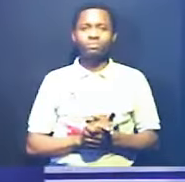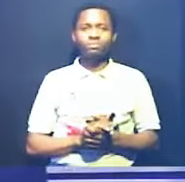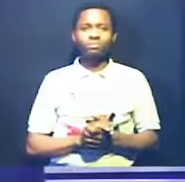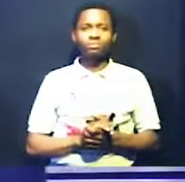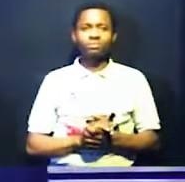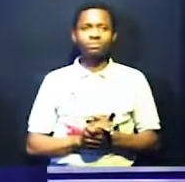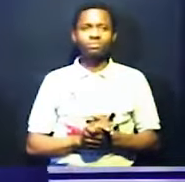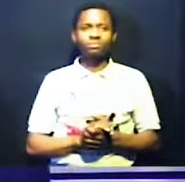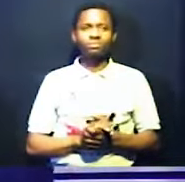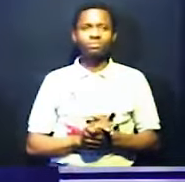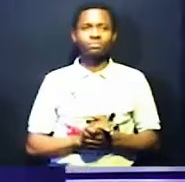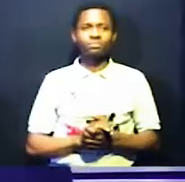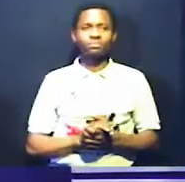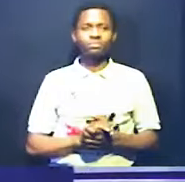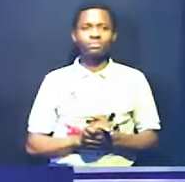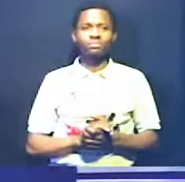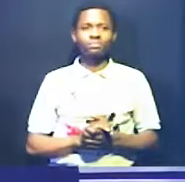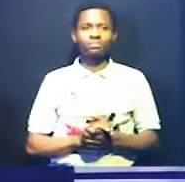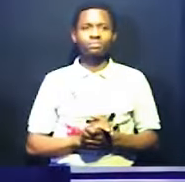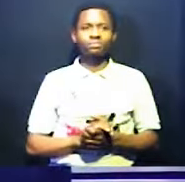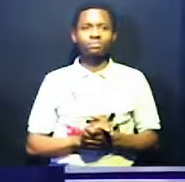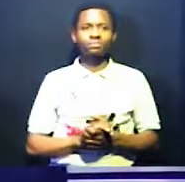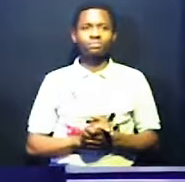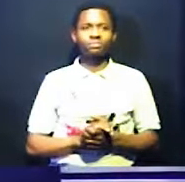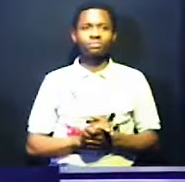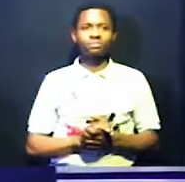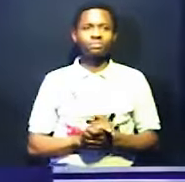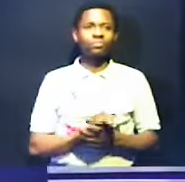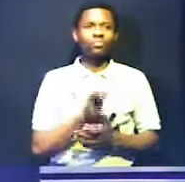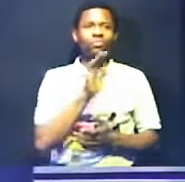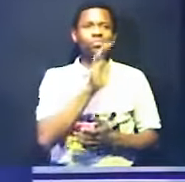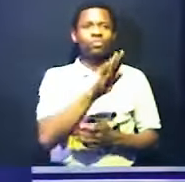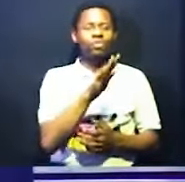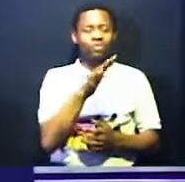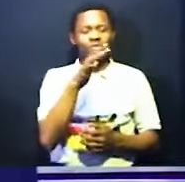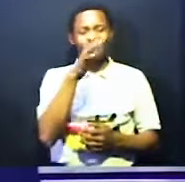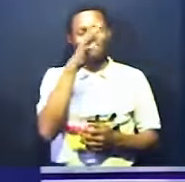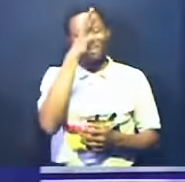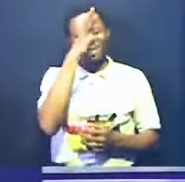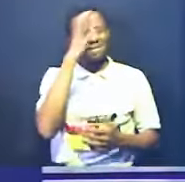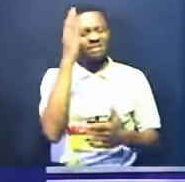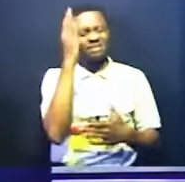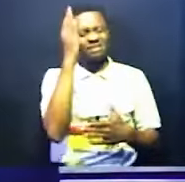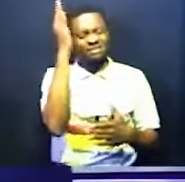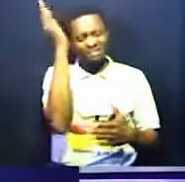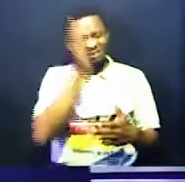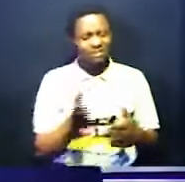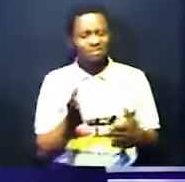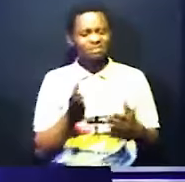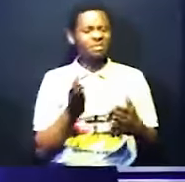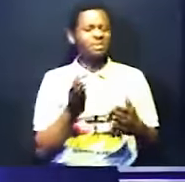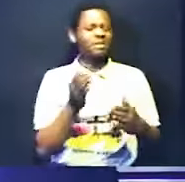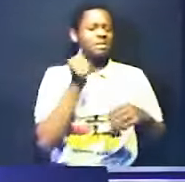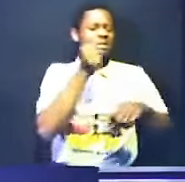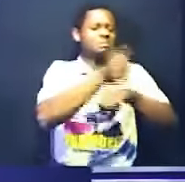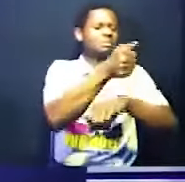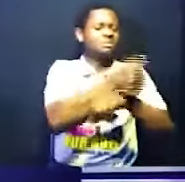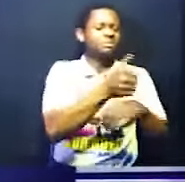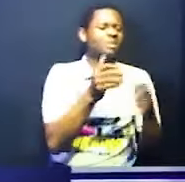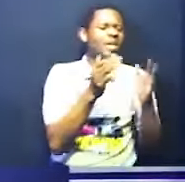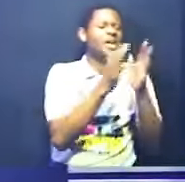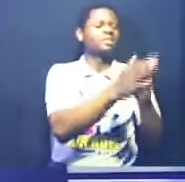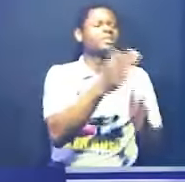has never displeased him by asking, "Why have you done thus or so?"